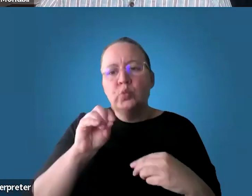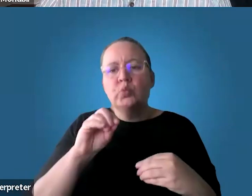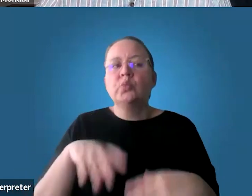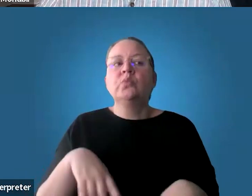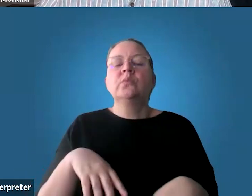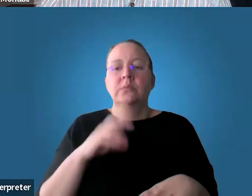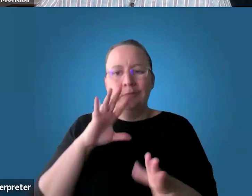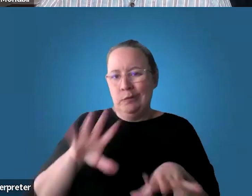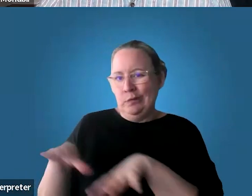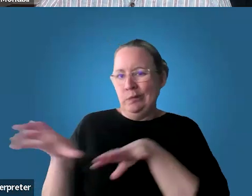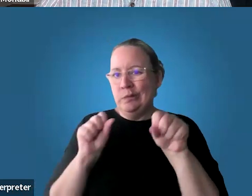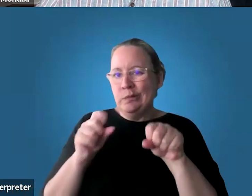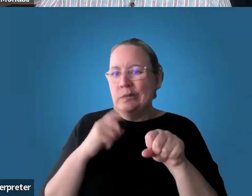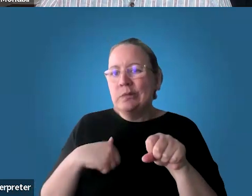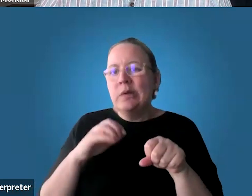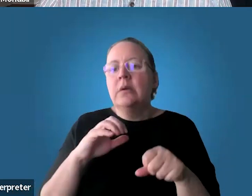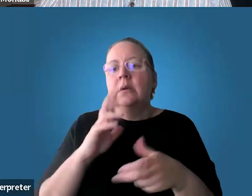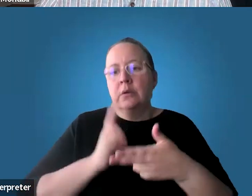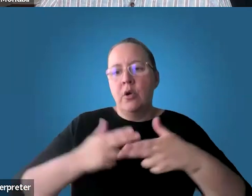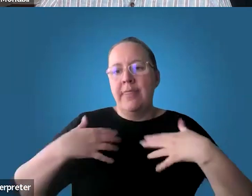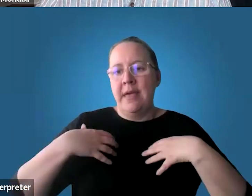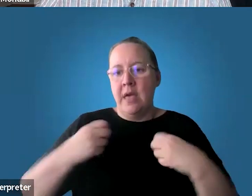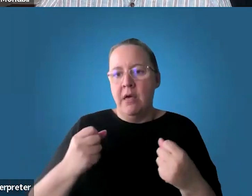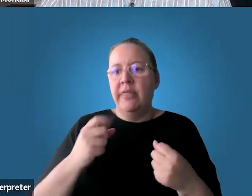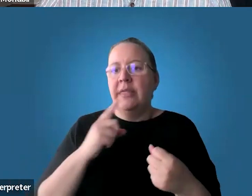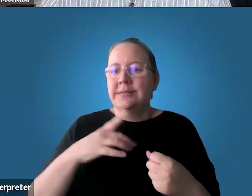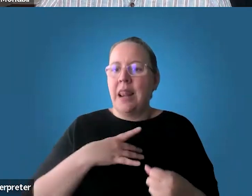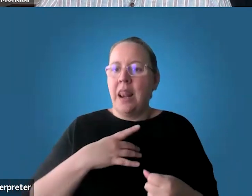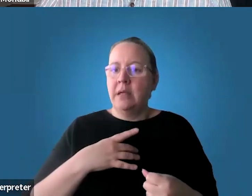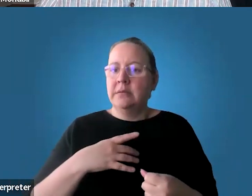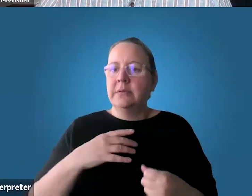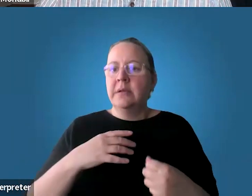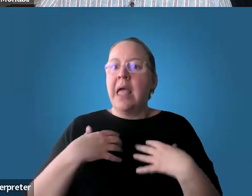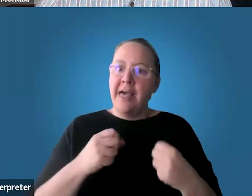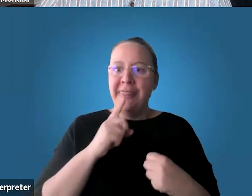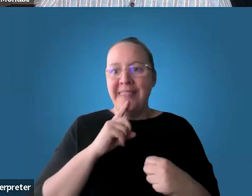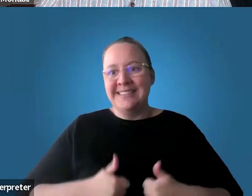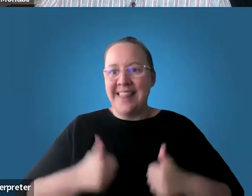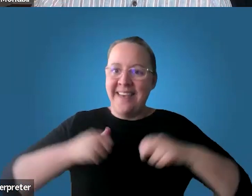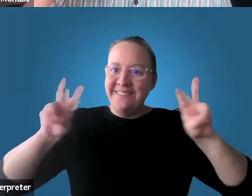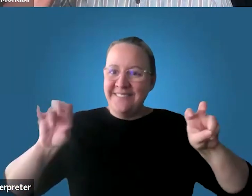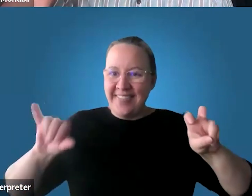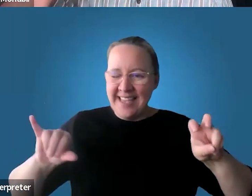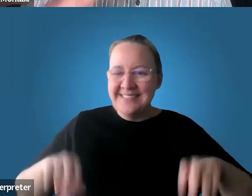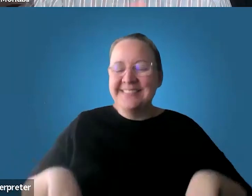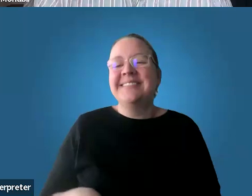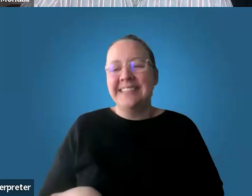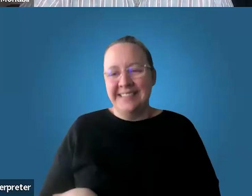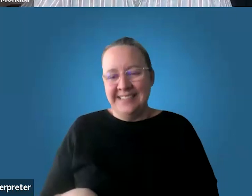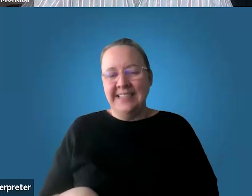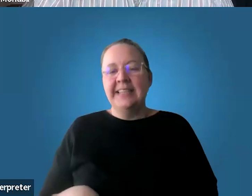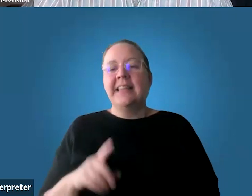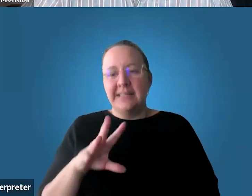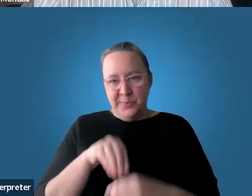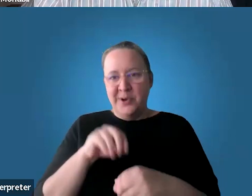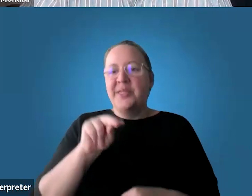will be hosting a creative jam called the Health is Life Creative Jam, which, if you paid attention, that's one of the lines in the narrative house, the narrative North